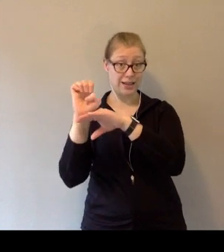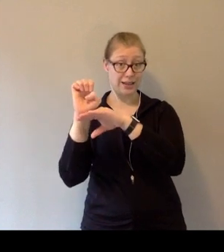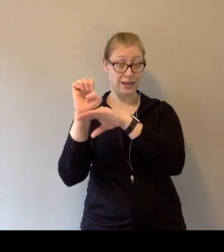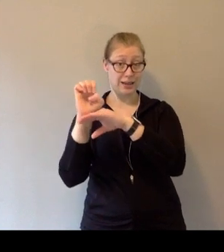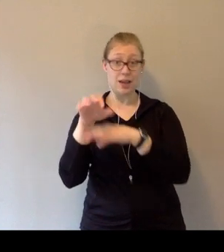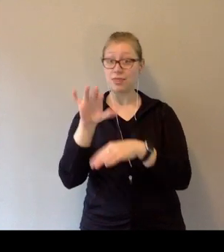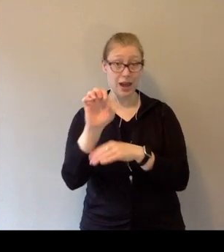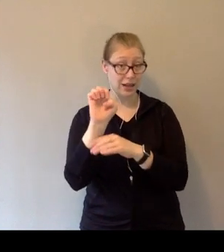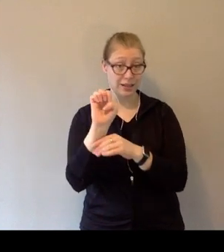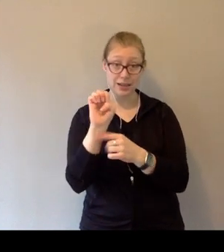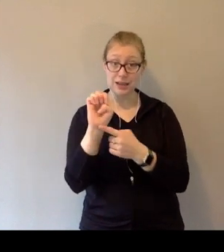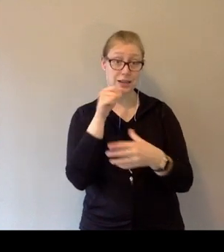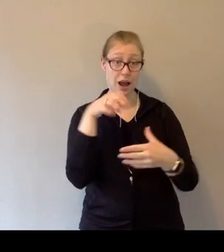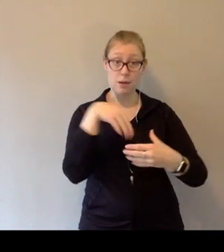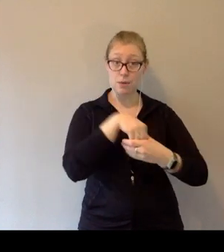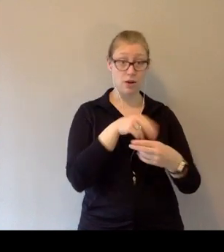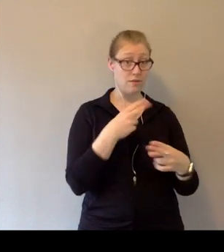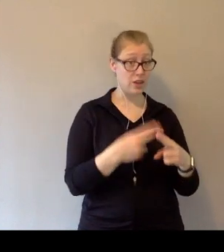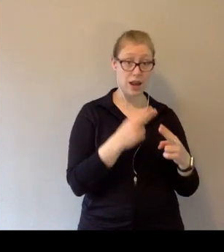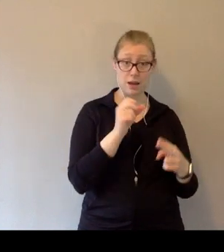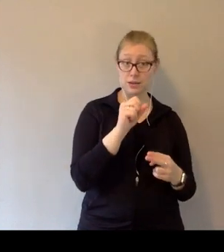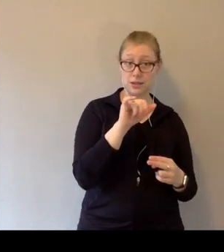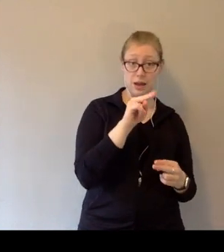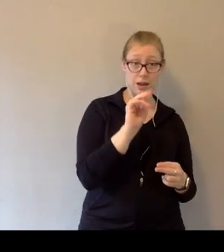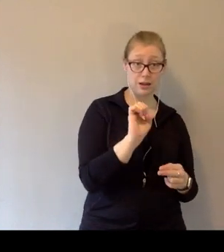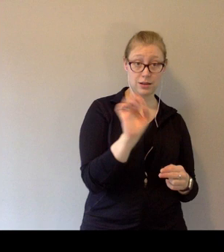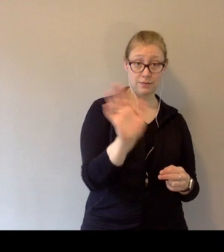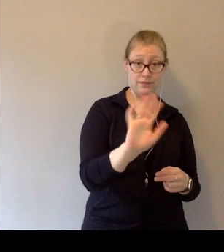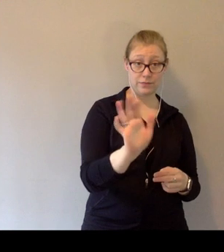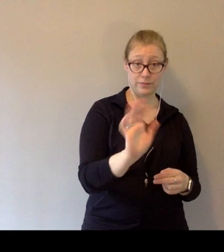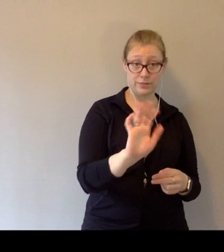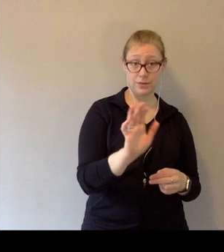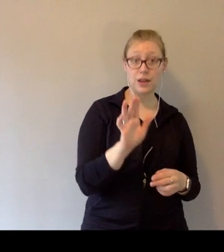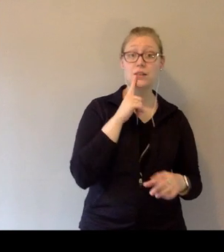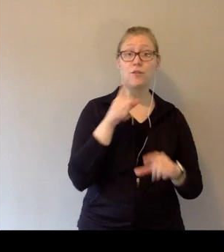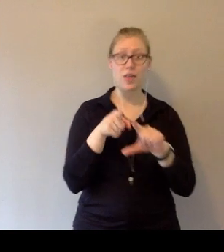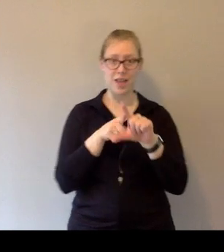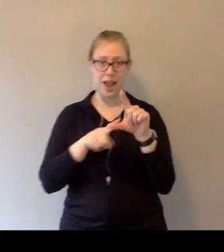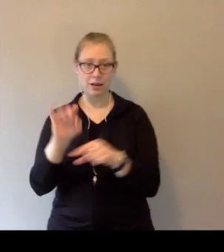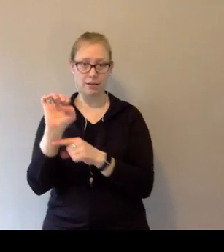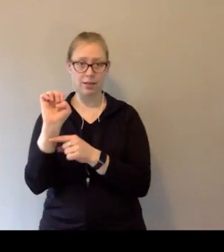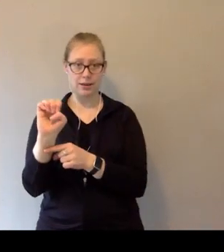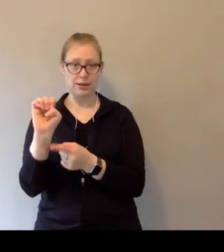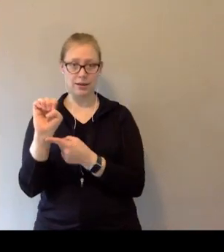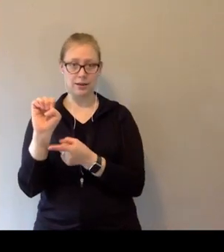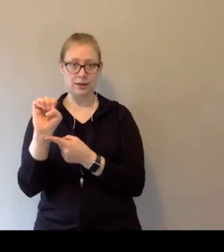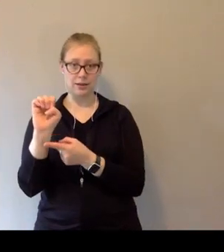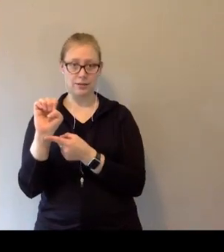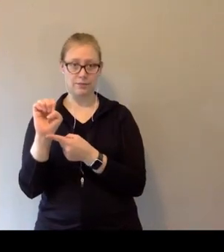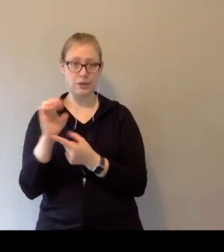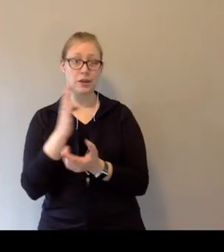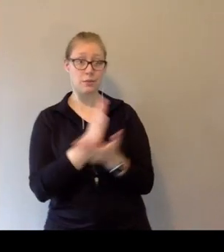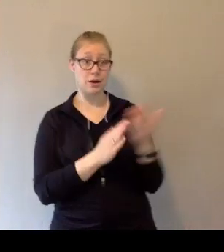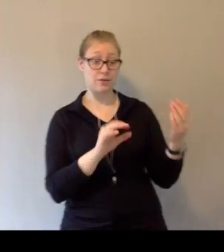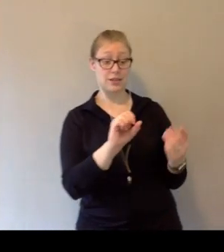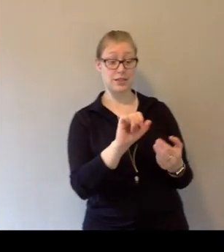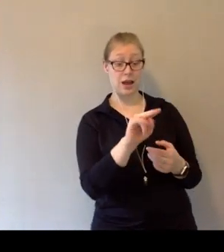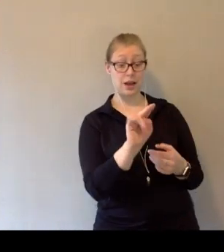not part of the name sine. It's for angle E. The part of the sine that we write is